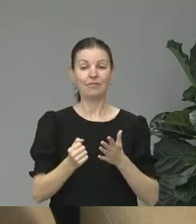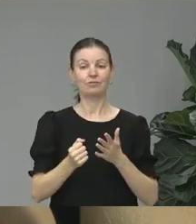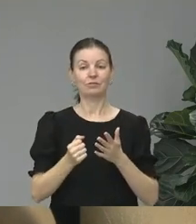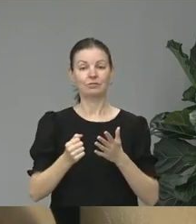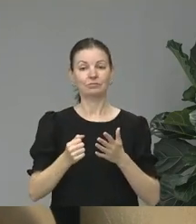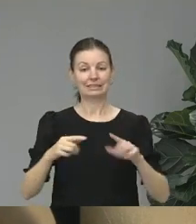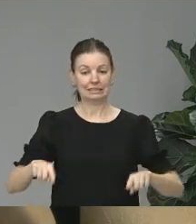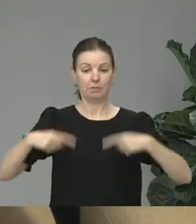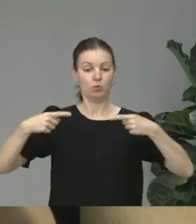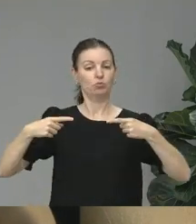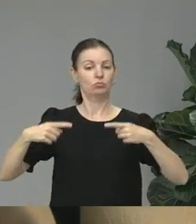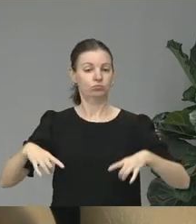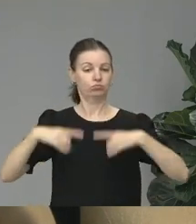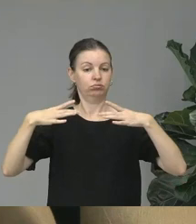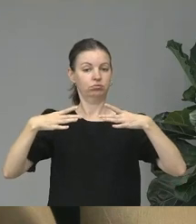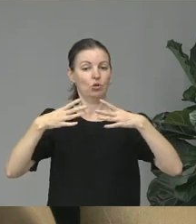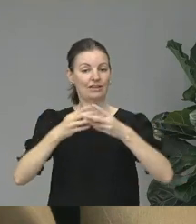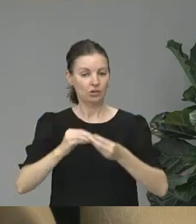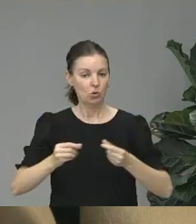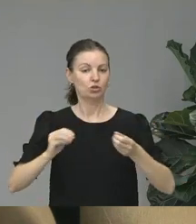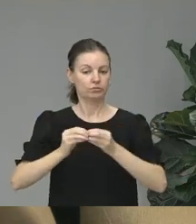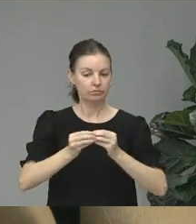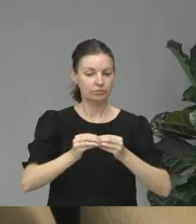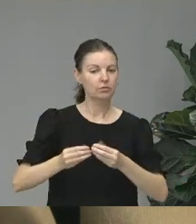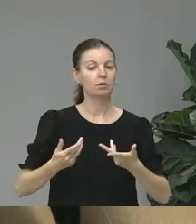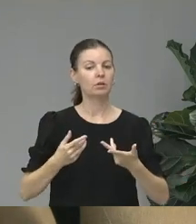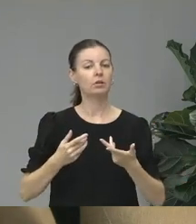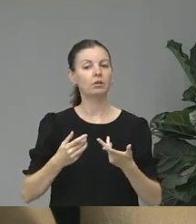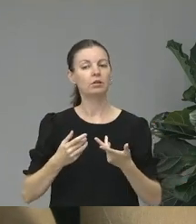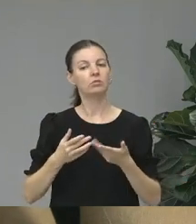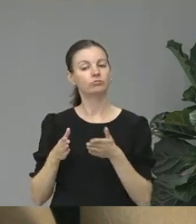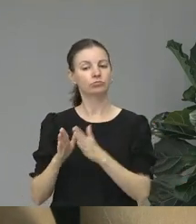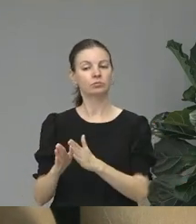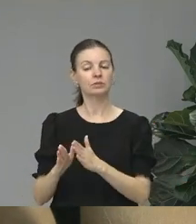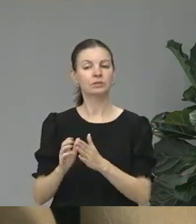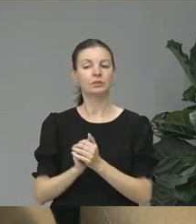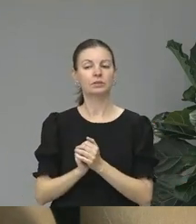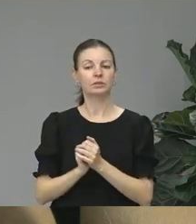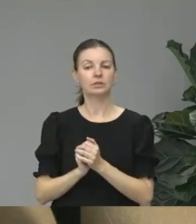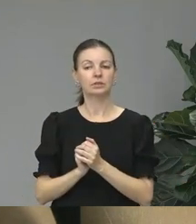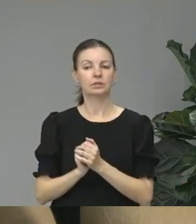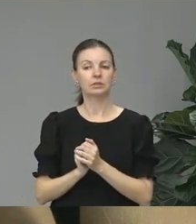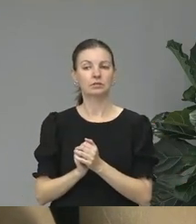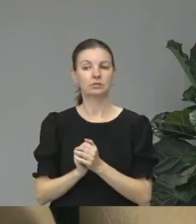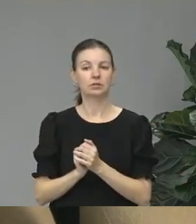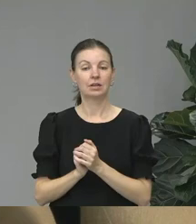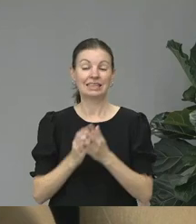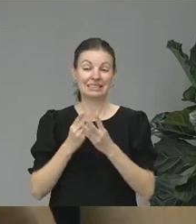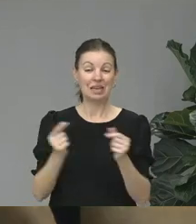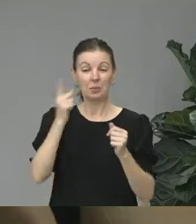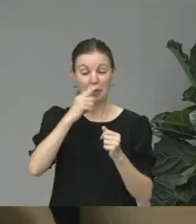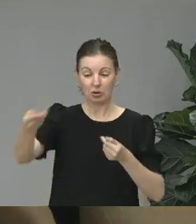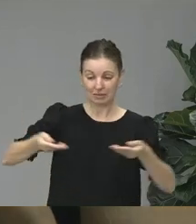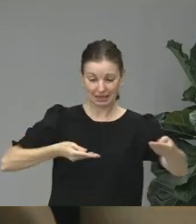format. It doesn't obviously go far enough, and some of the submitters to the report said that we should